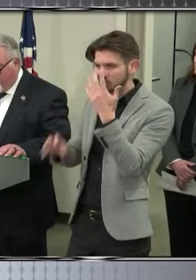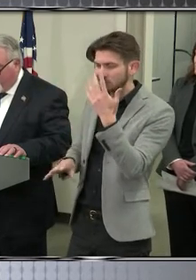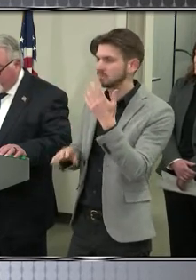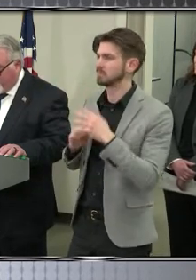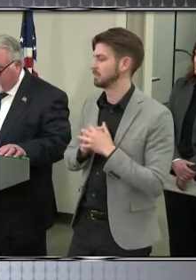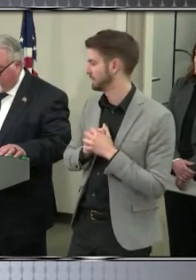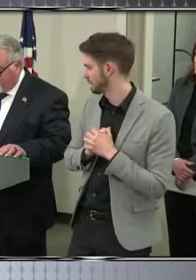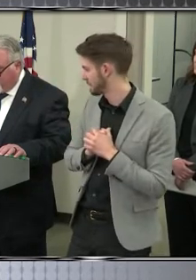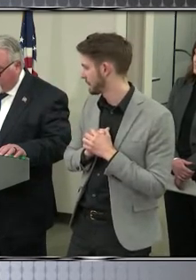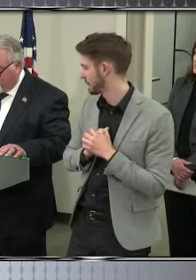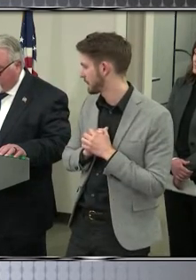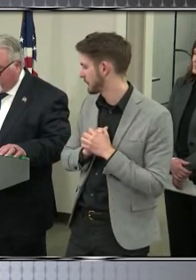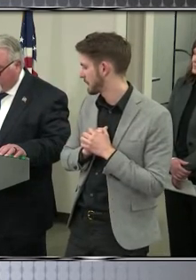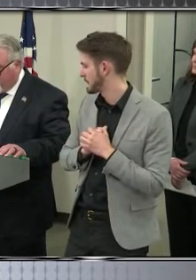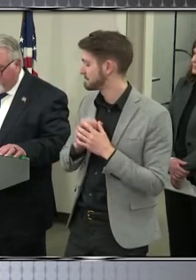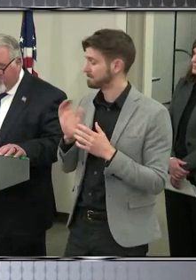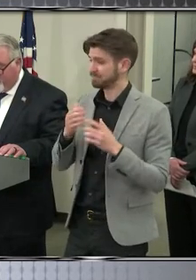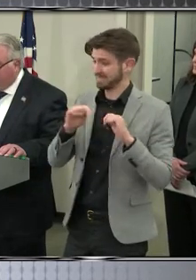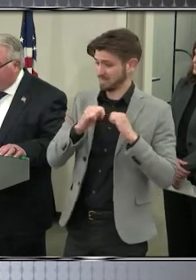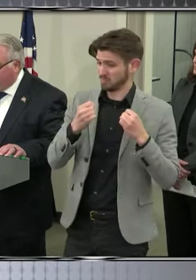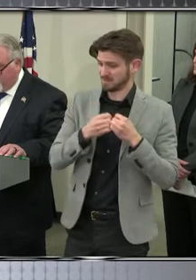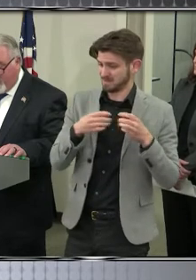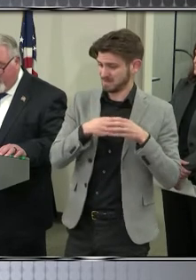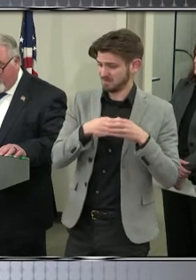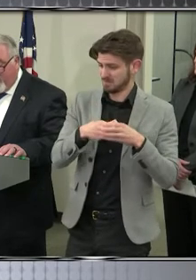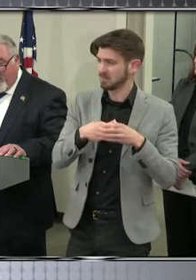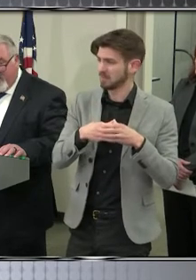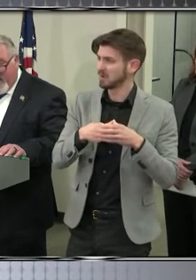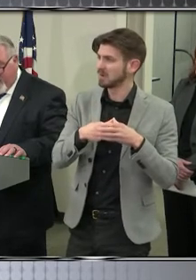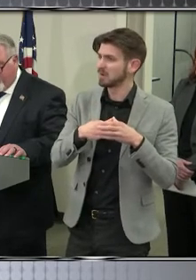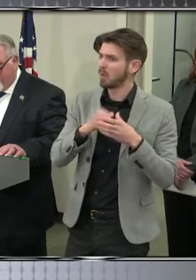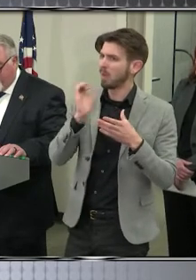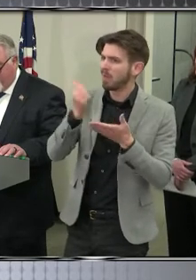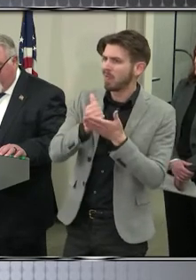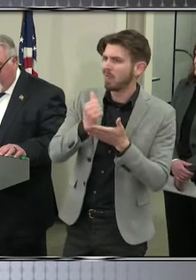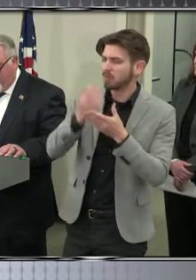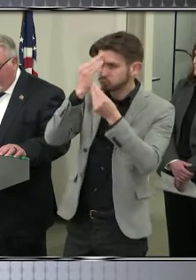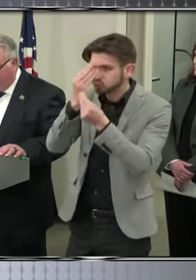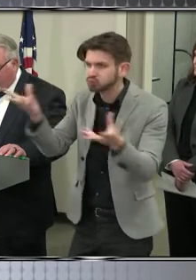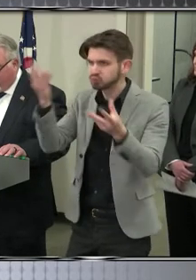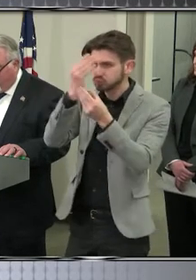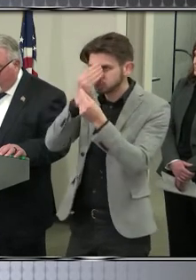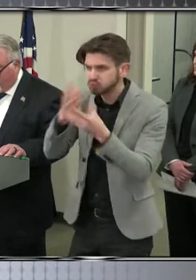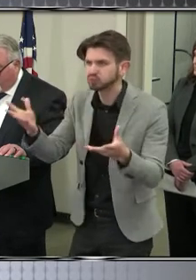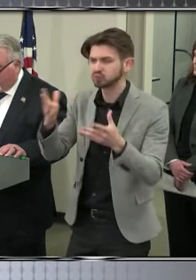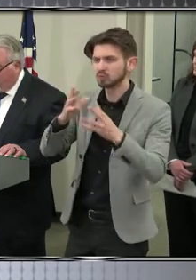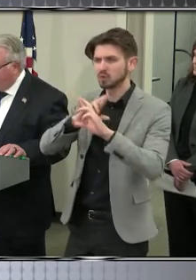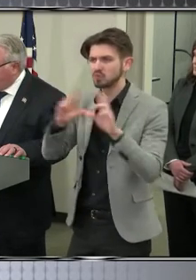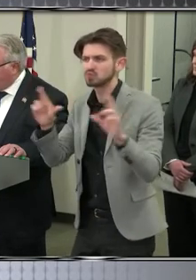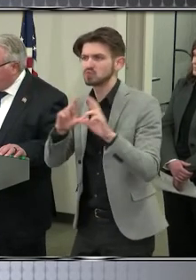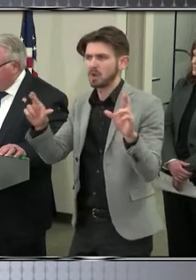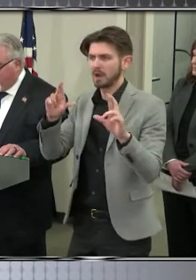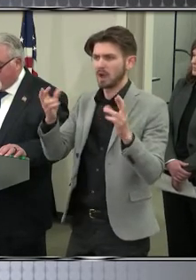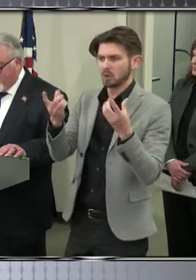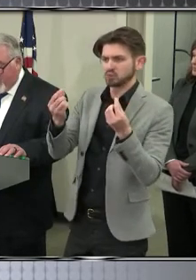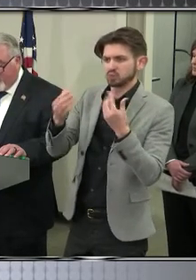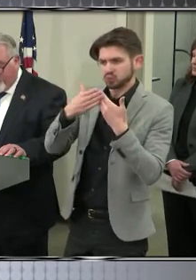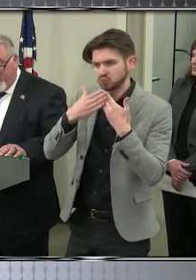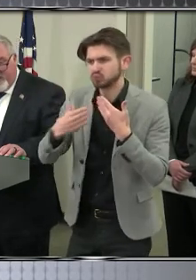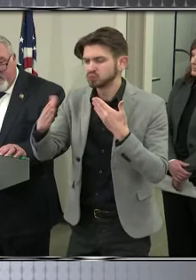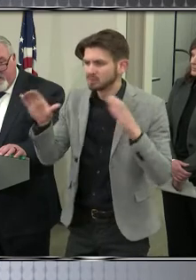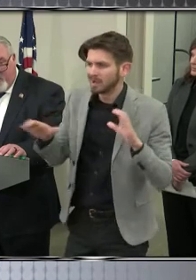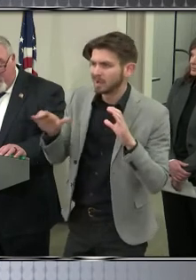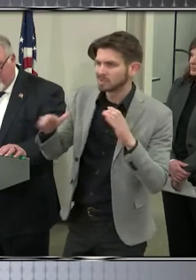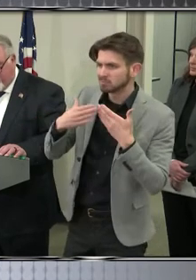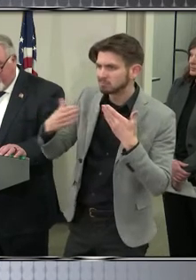our communications team to address public information and preparedness actions. A virtual emergency coordination center has been